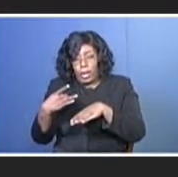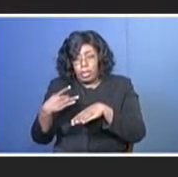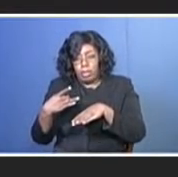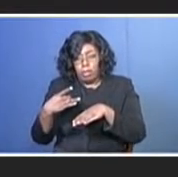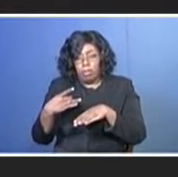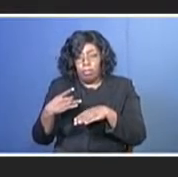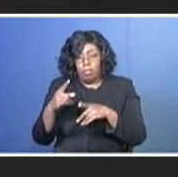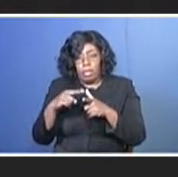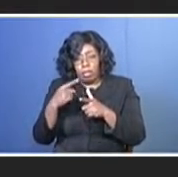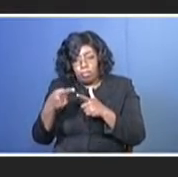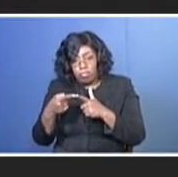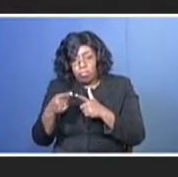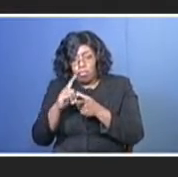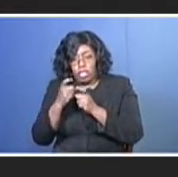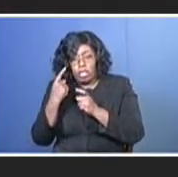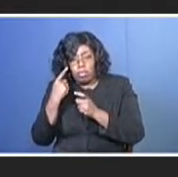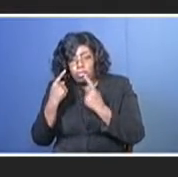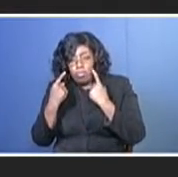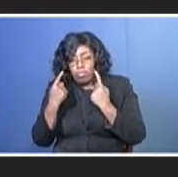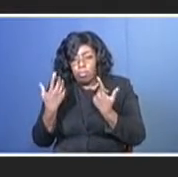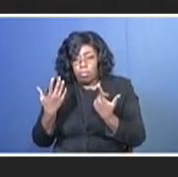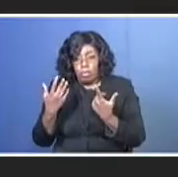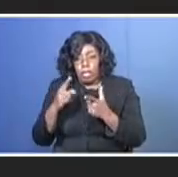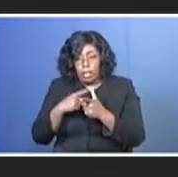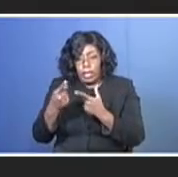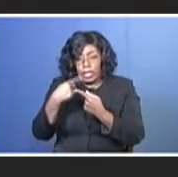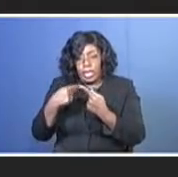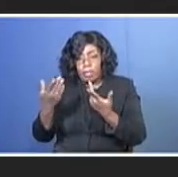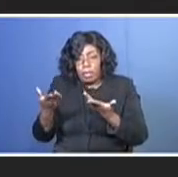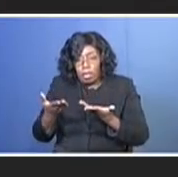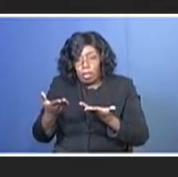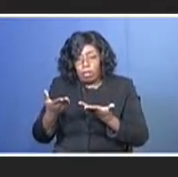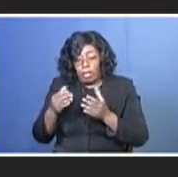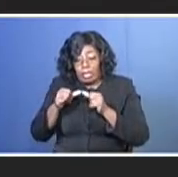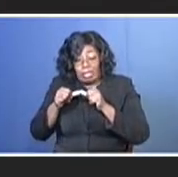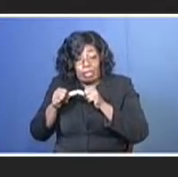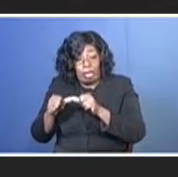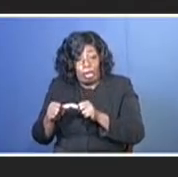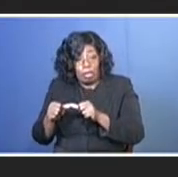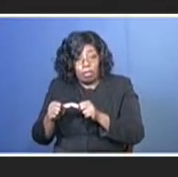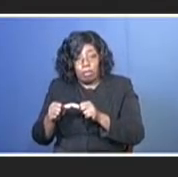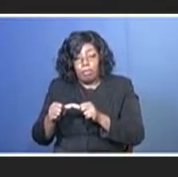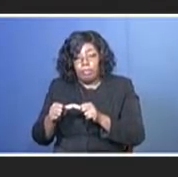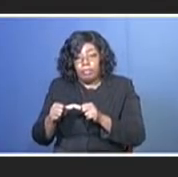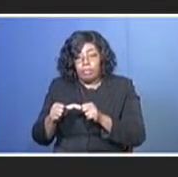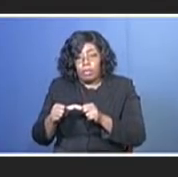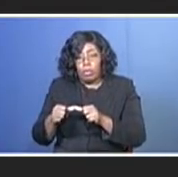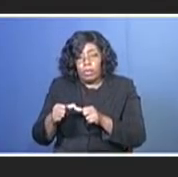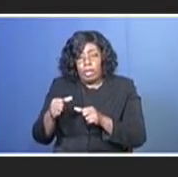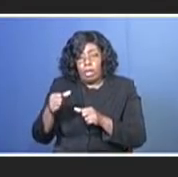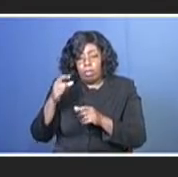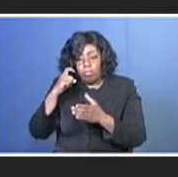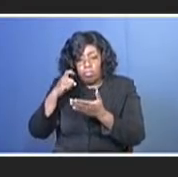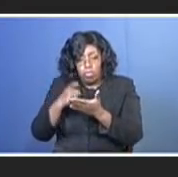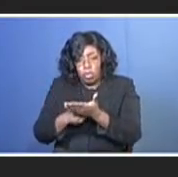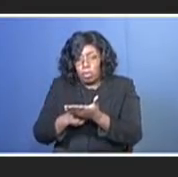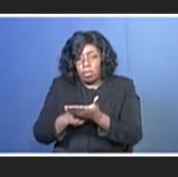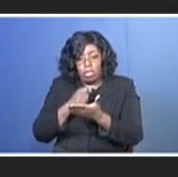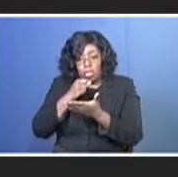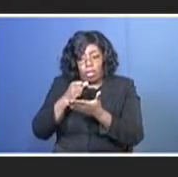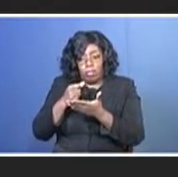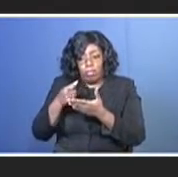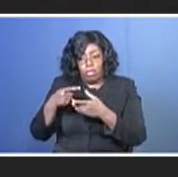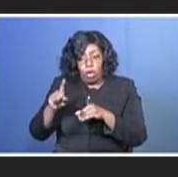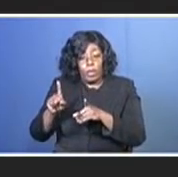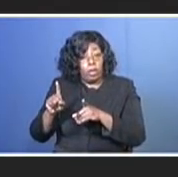and then it would come here, then it would go. And then it came here and it stayed. And when I noticed it wasn't going, at first